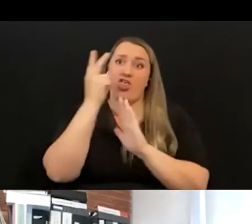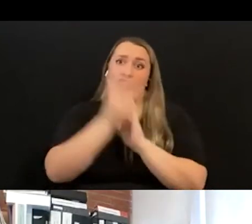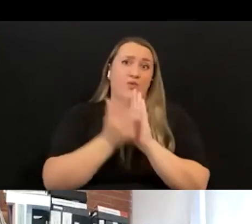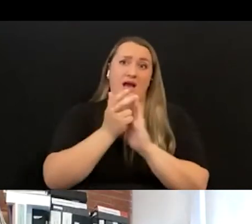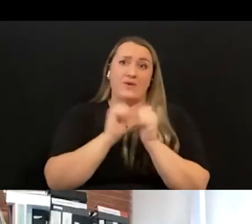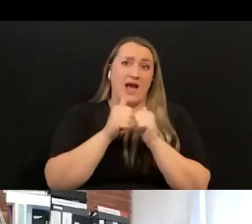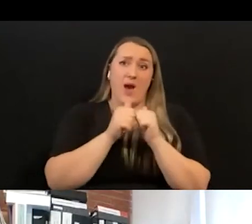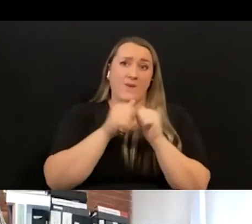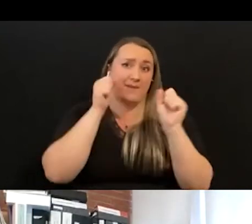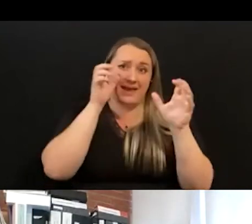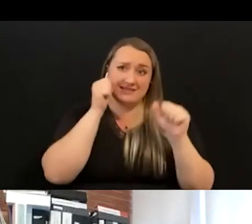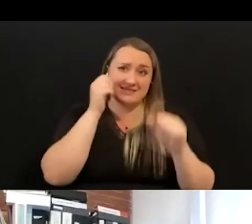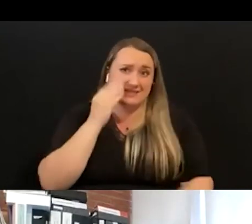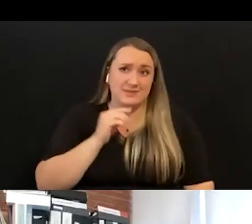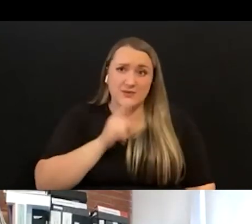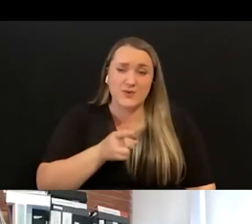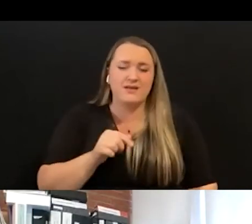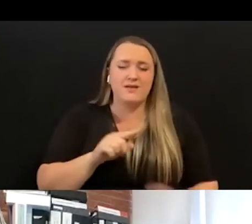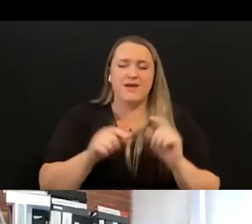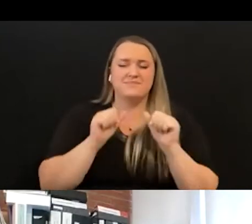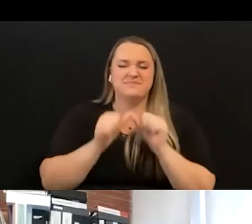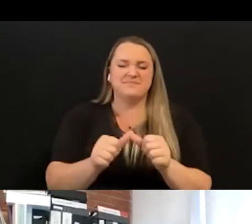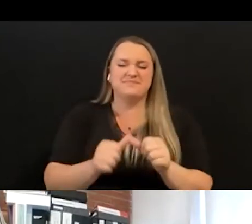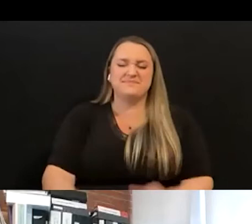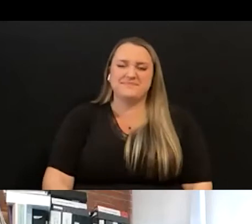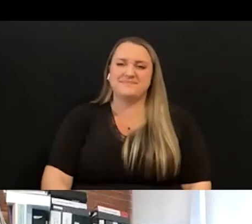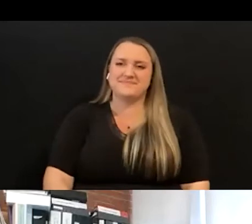experience was, but let's go on.